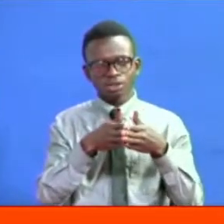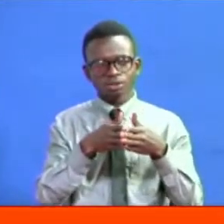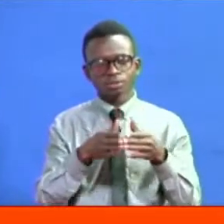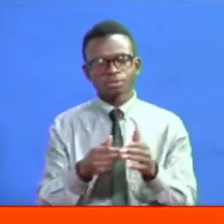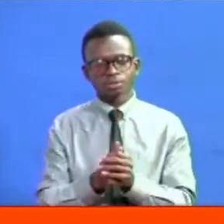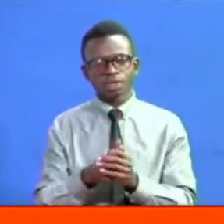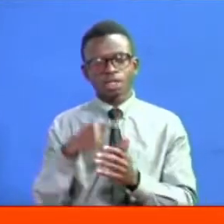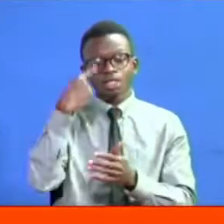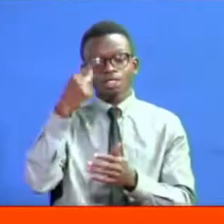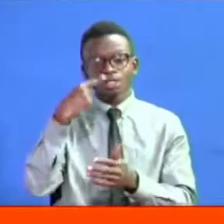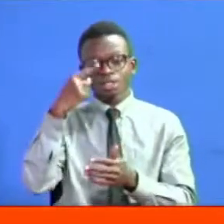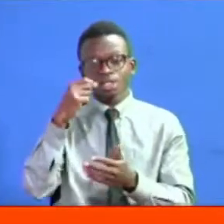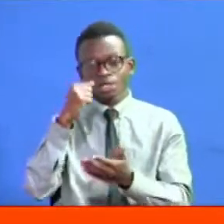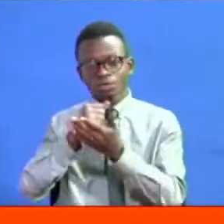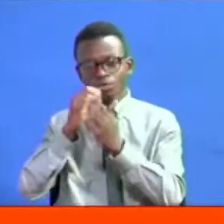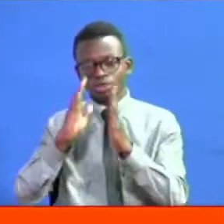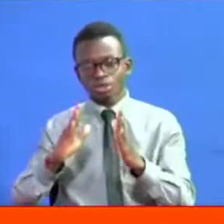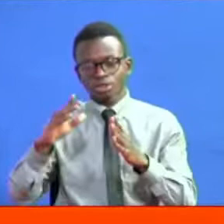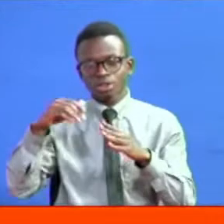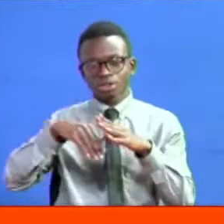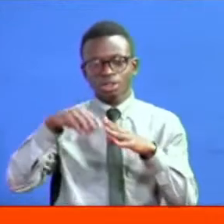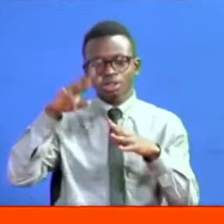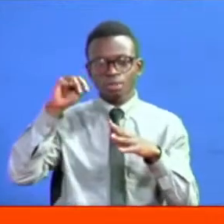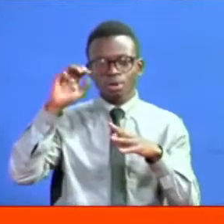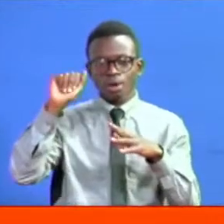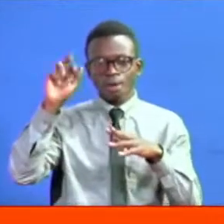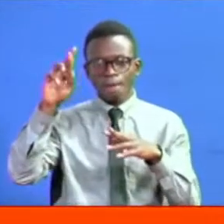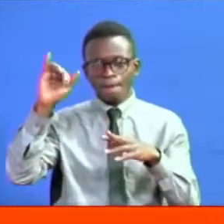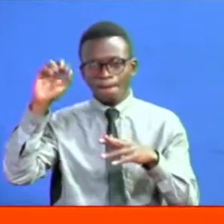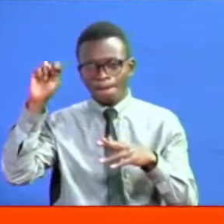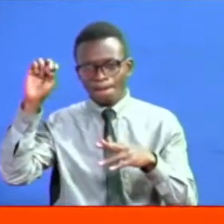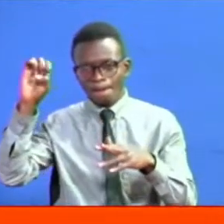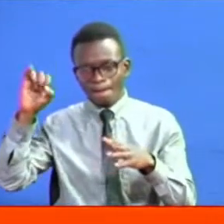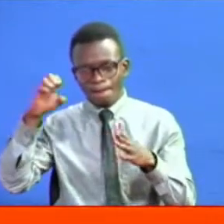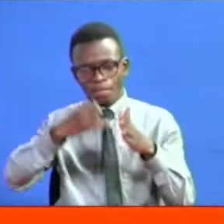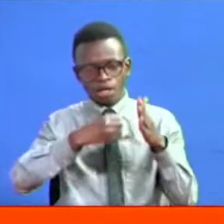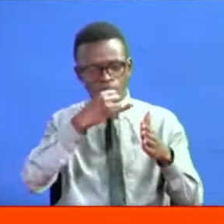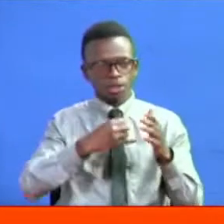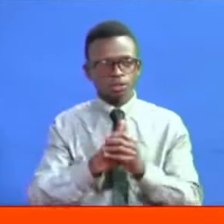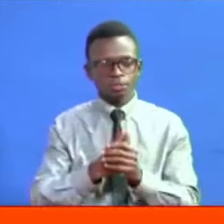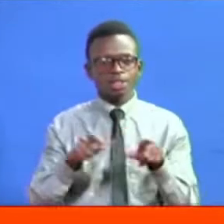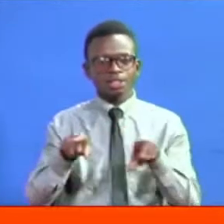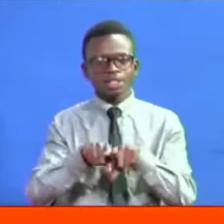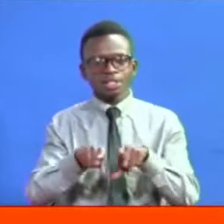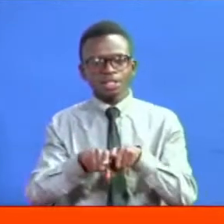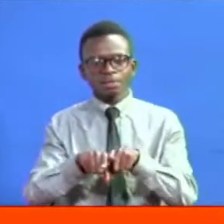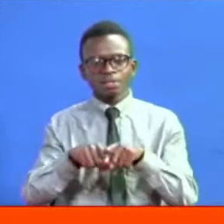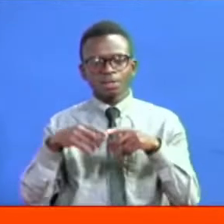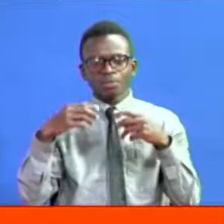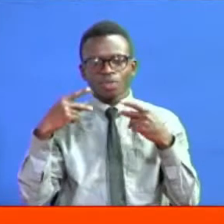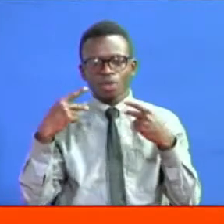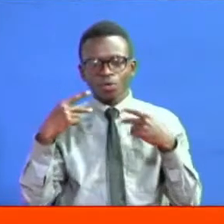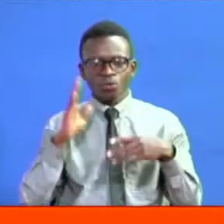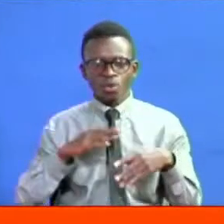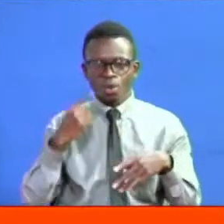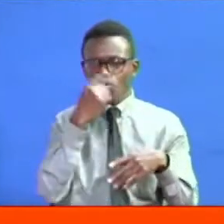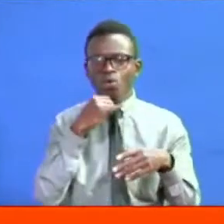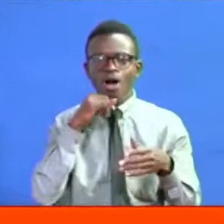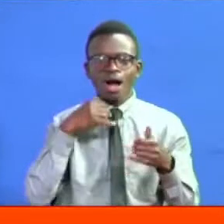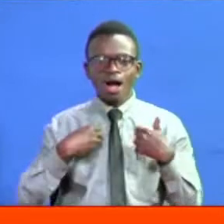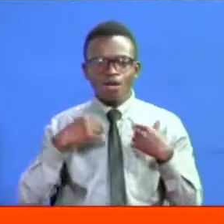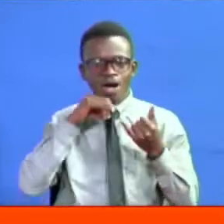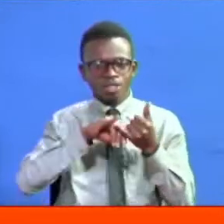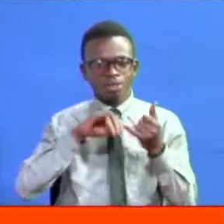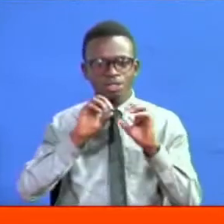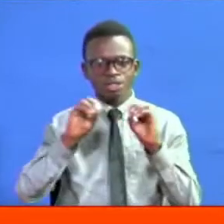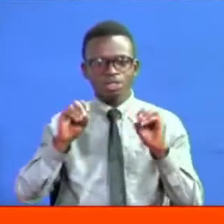Fisheries Research Institute. Especially the widowed ones, they have to fend for their families, yeah. So they would